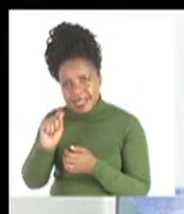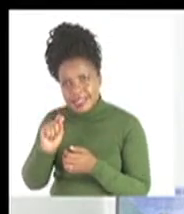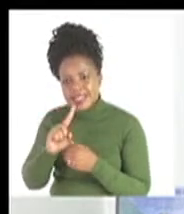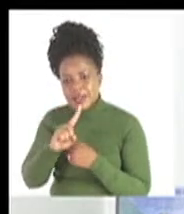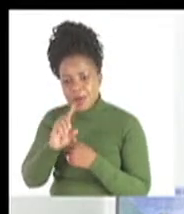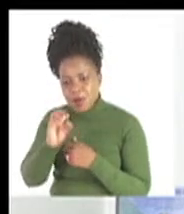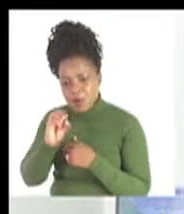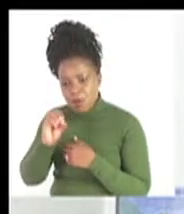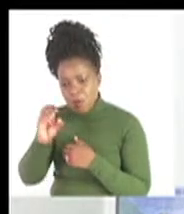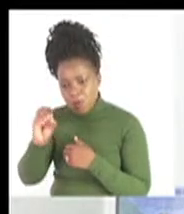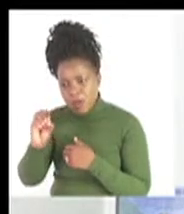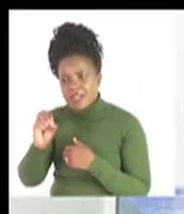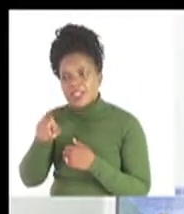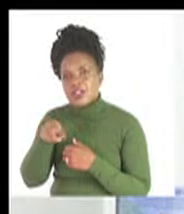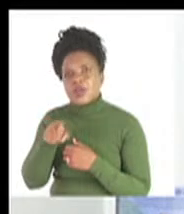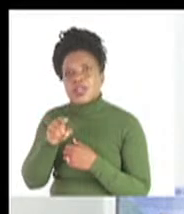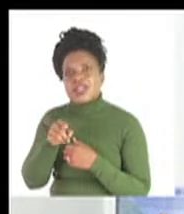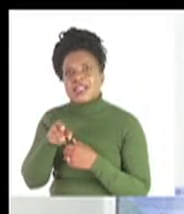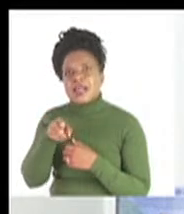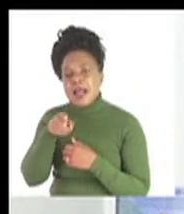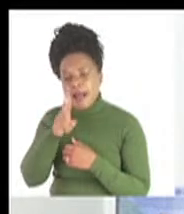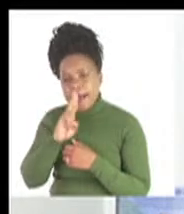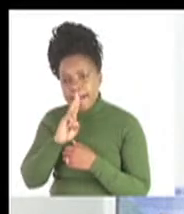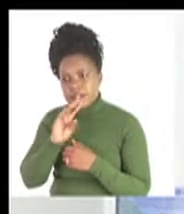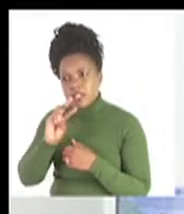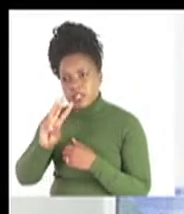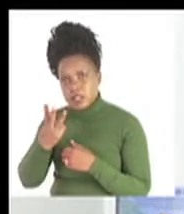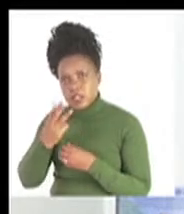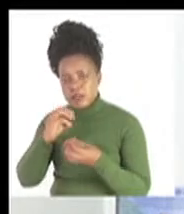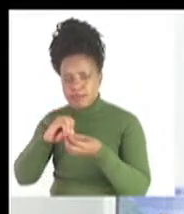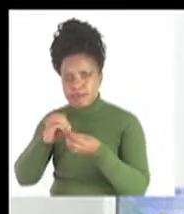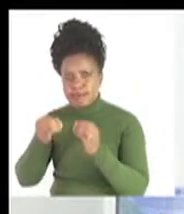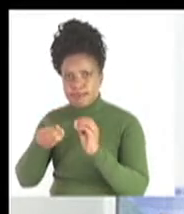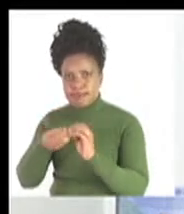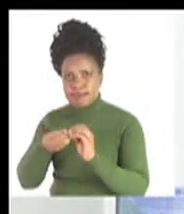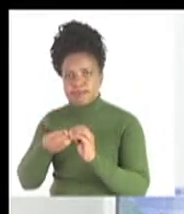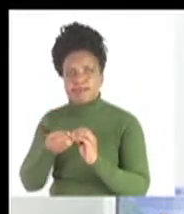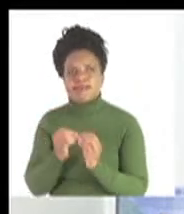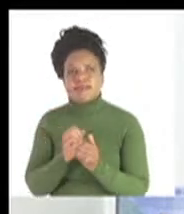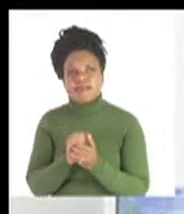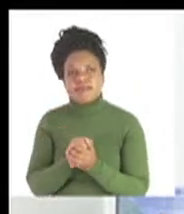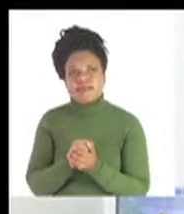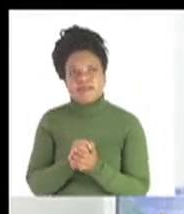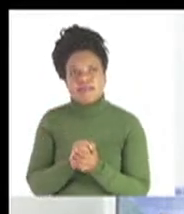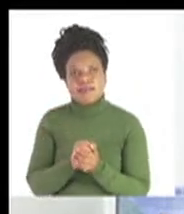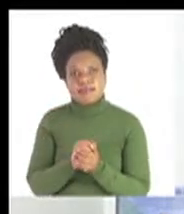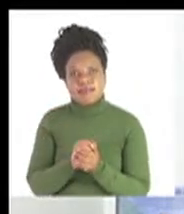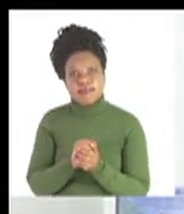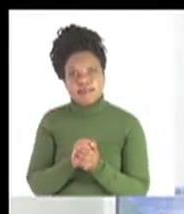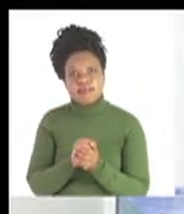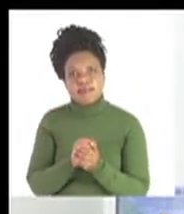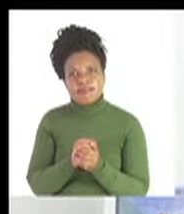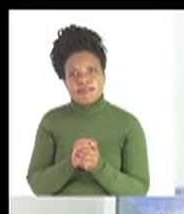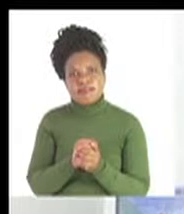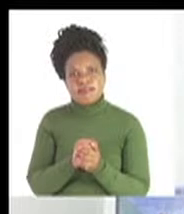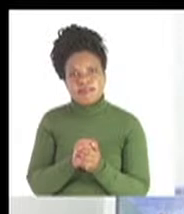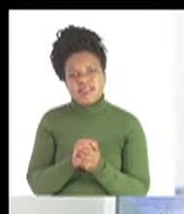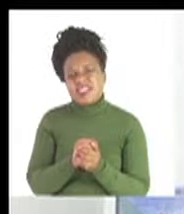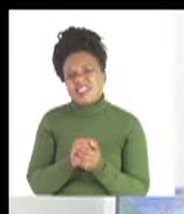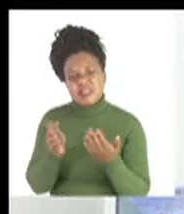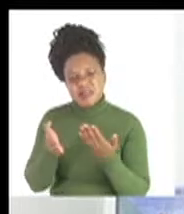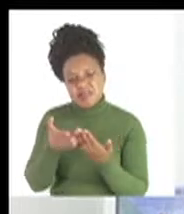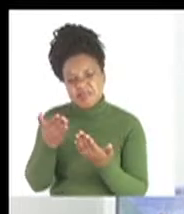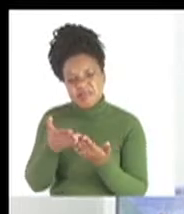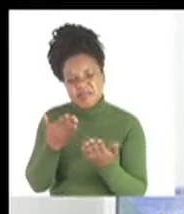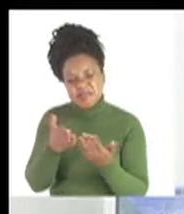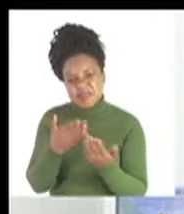or we can say the product. So with that, I believe this is much, much